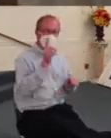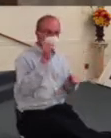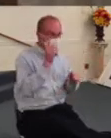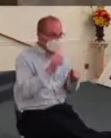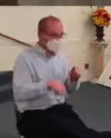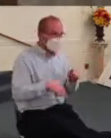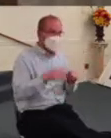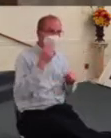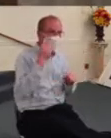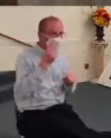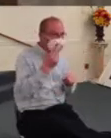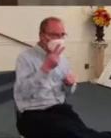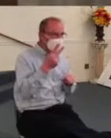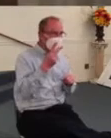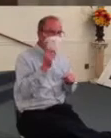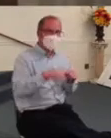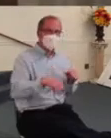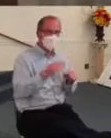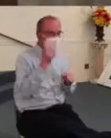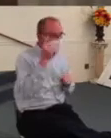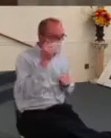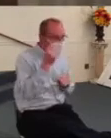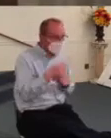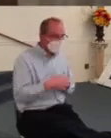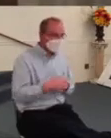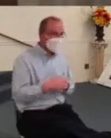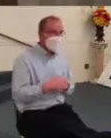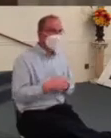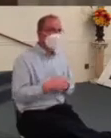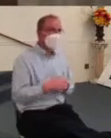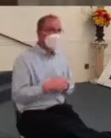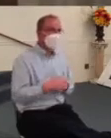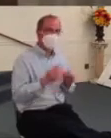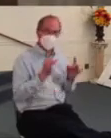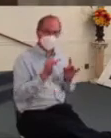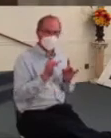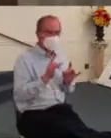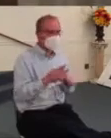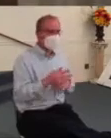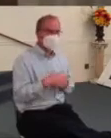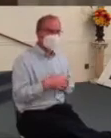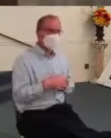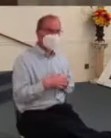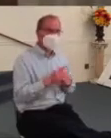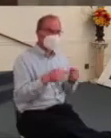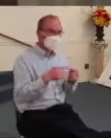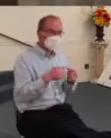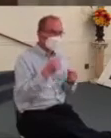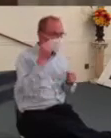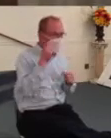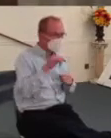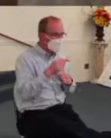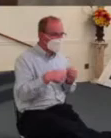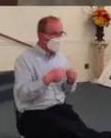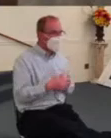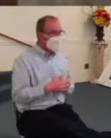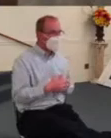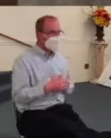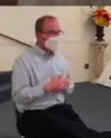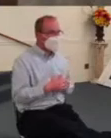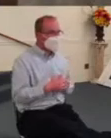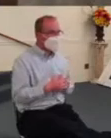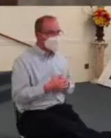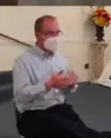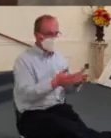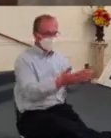it. You know, it's a terrible thing when you think about it, that these men who had been with Jesus, some